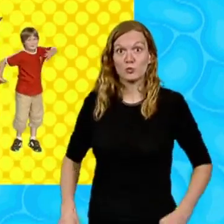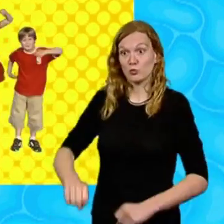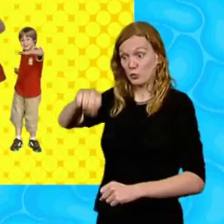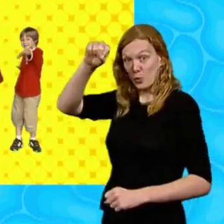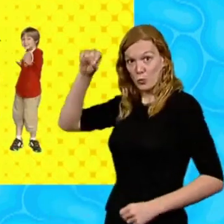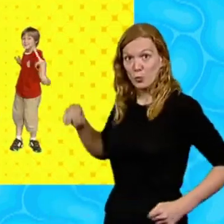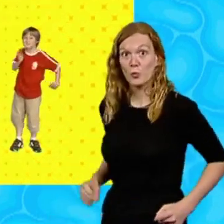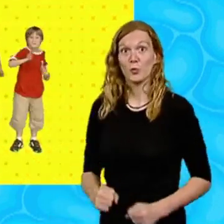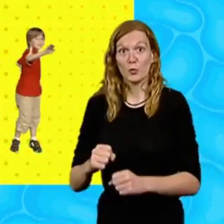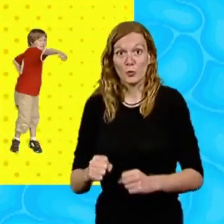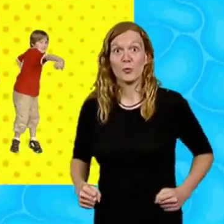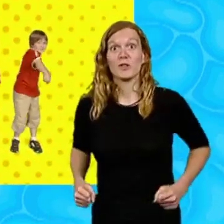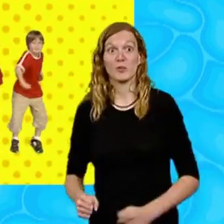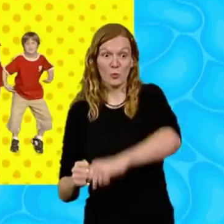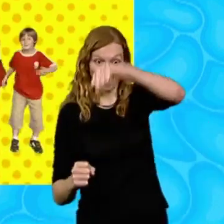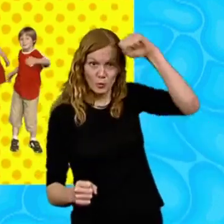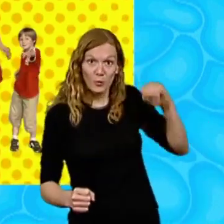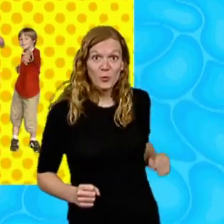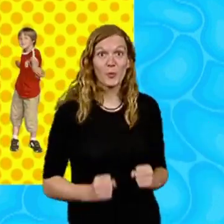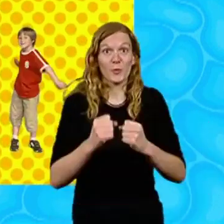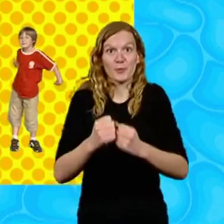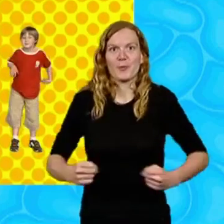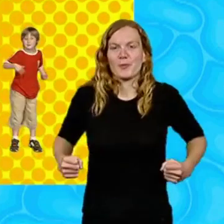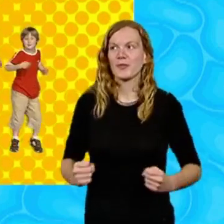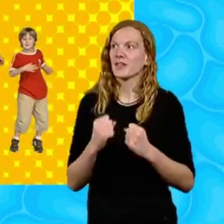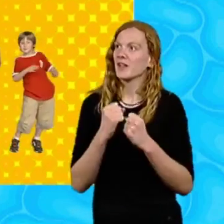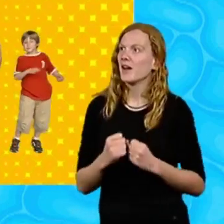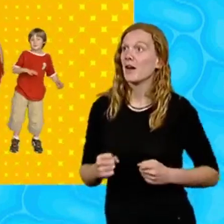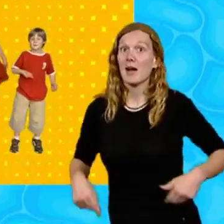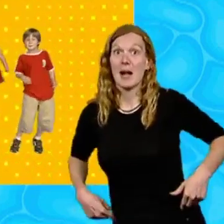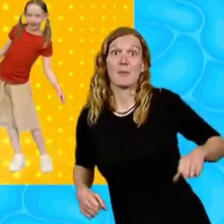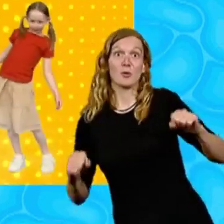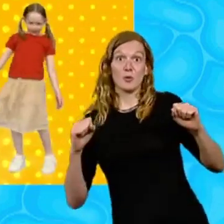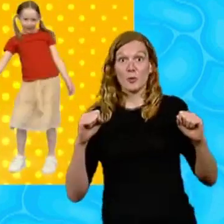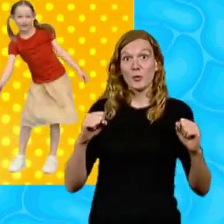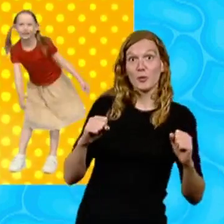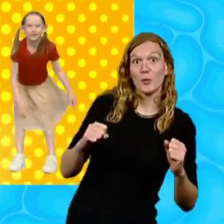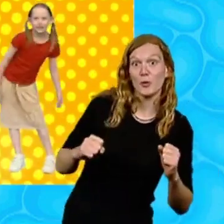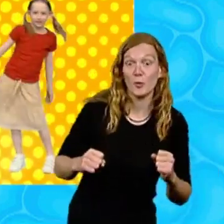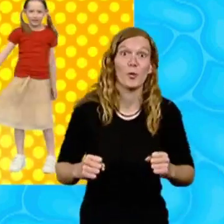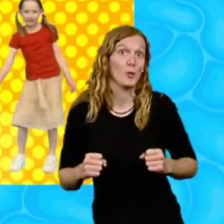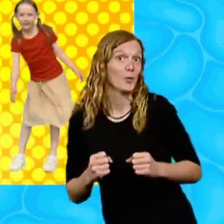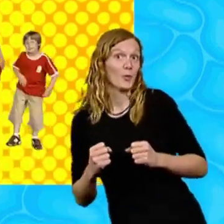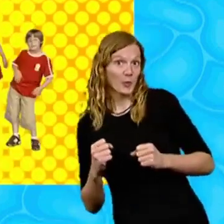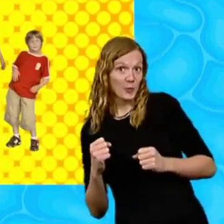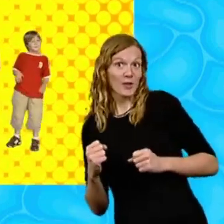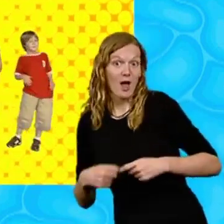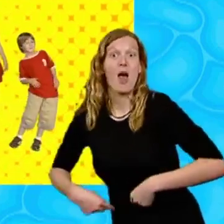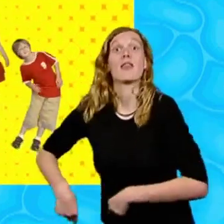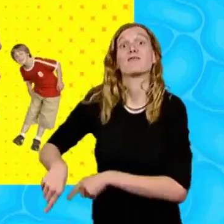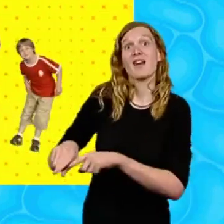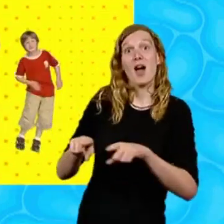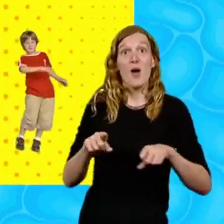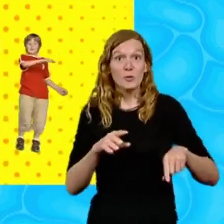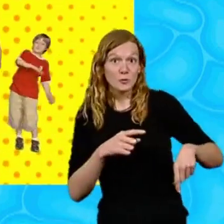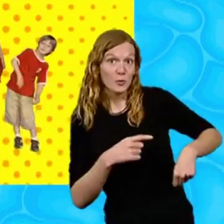forward. Ooh, like this. Hey, it's in my hips. Whoa. And the other